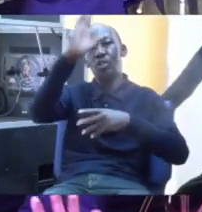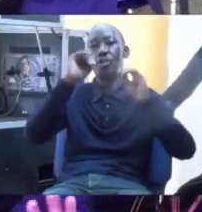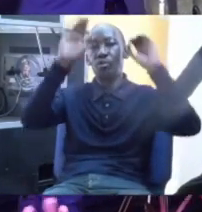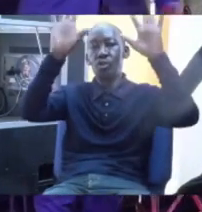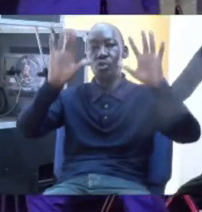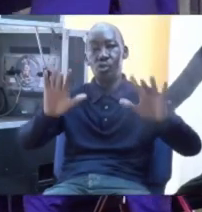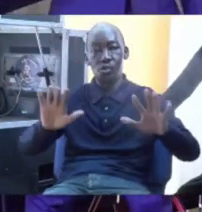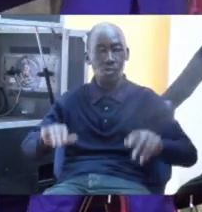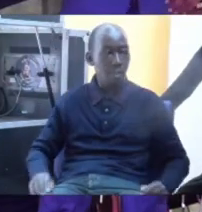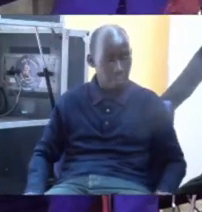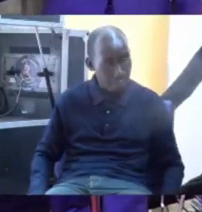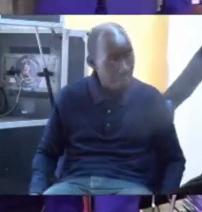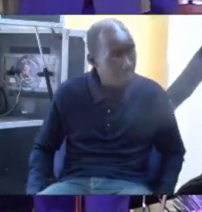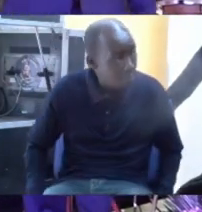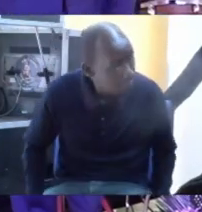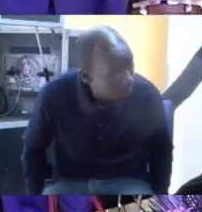Hallelujah to the Lord.